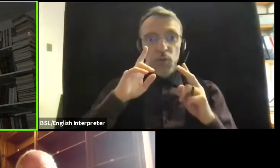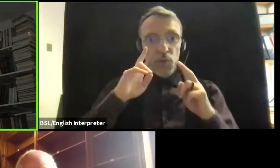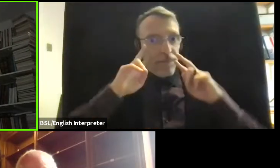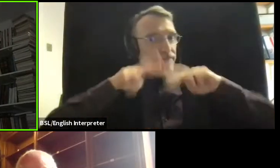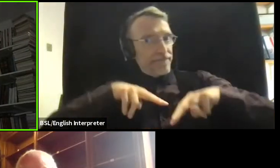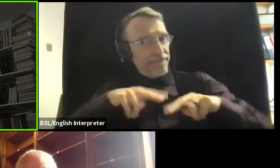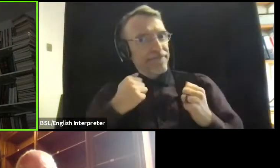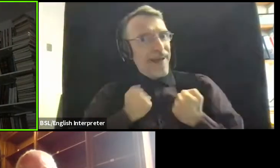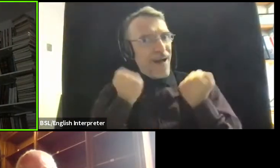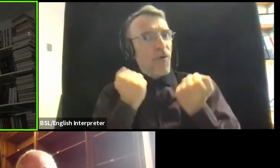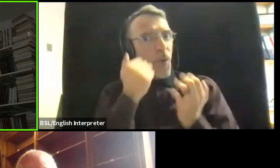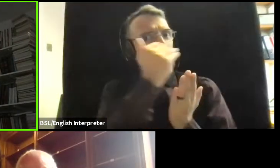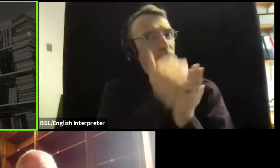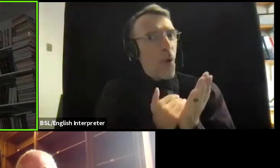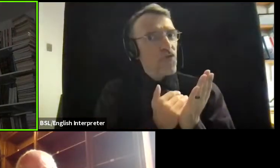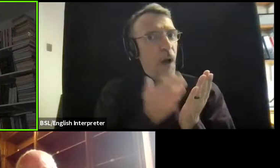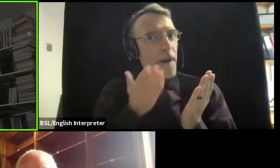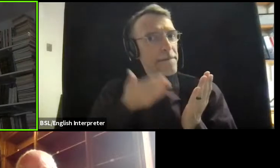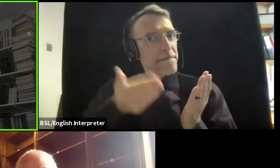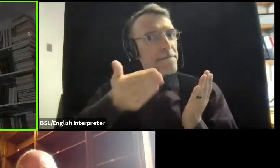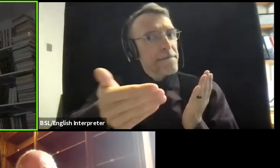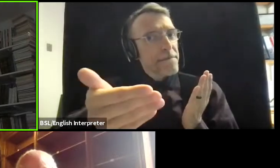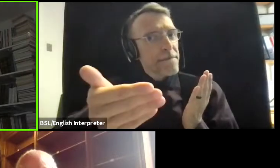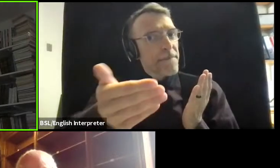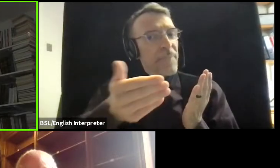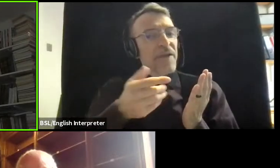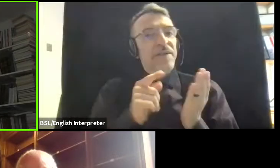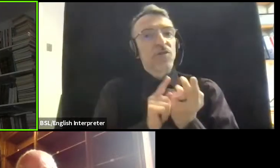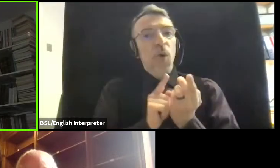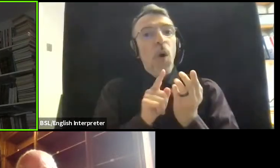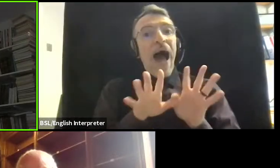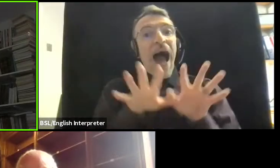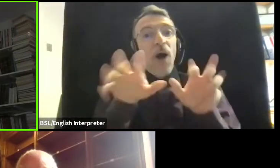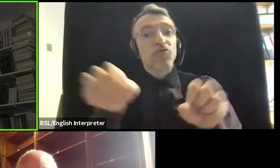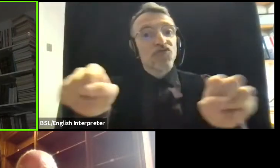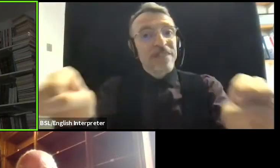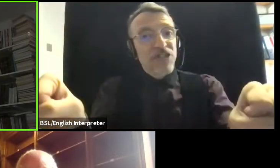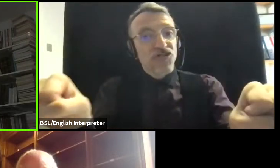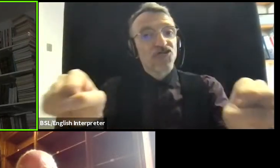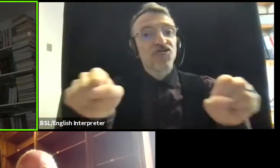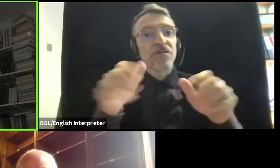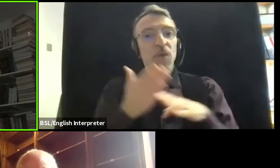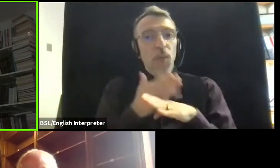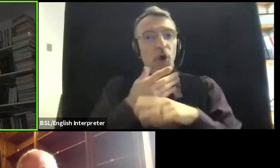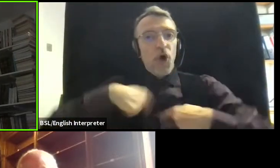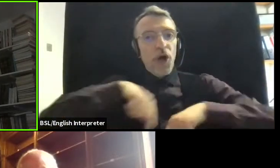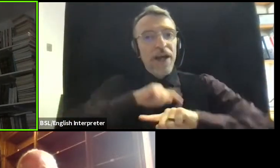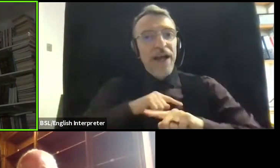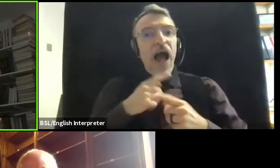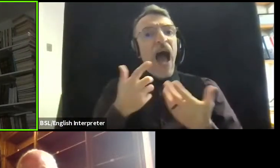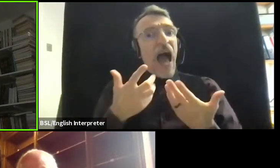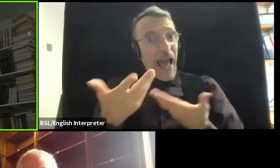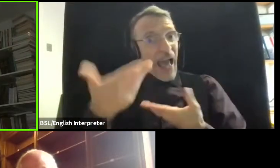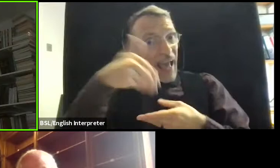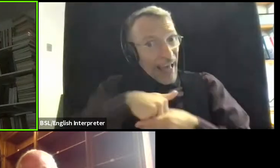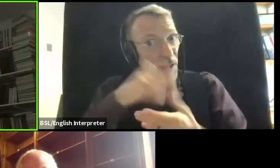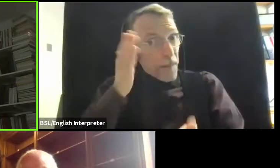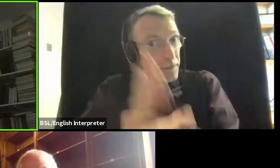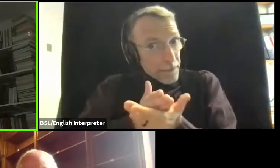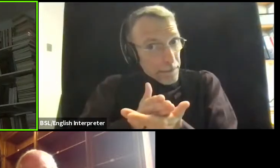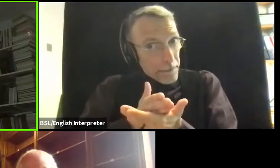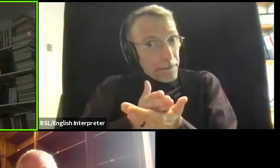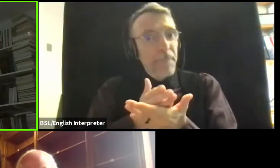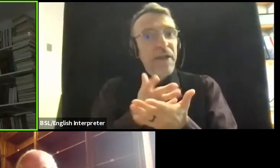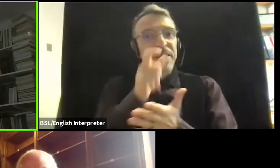now and think about when we do our own outreach work, are we inclusive of people with